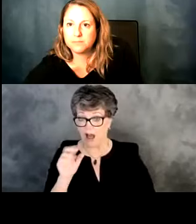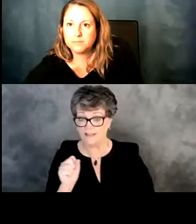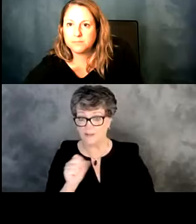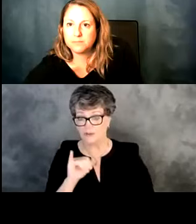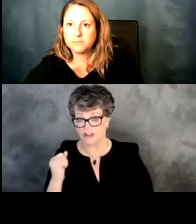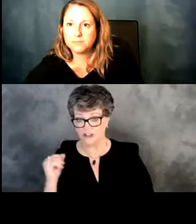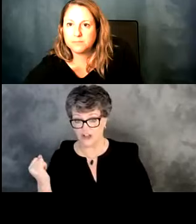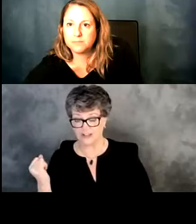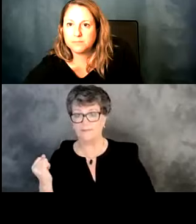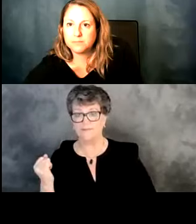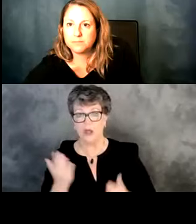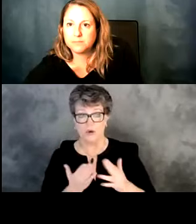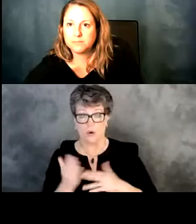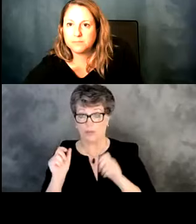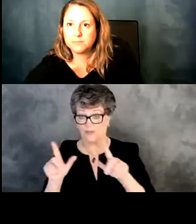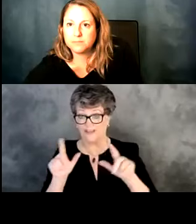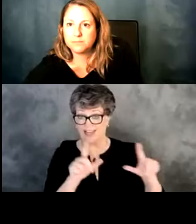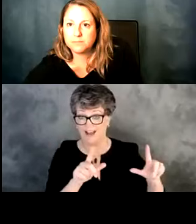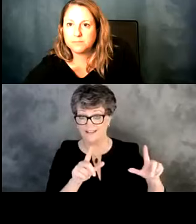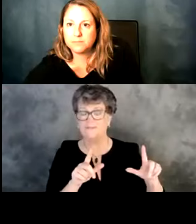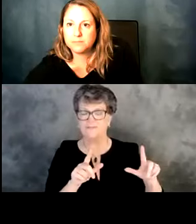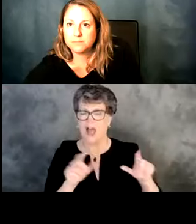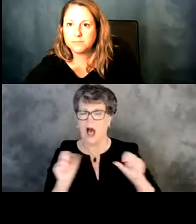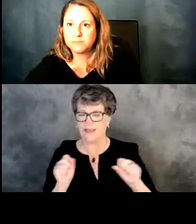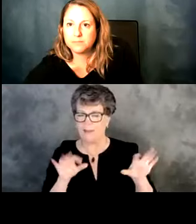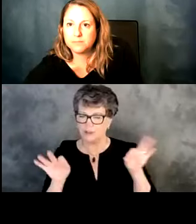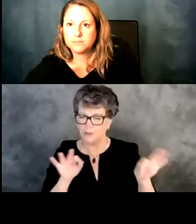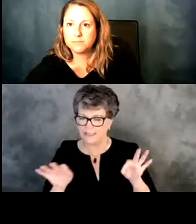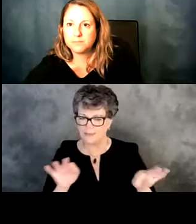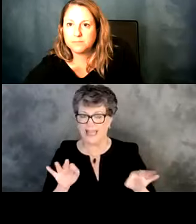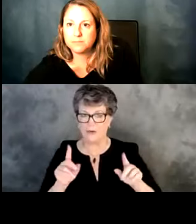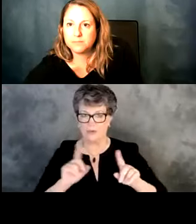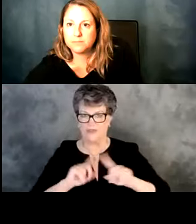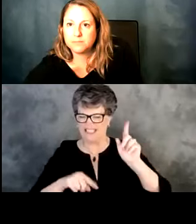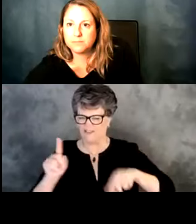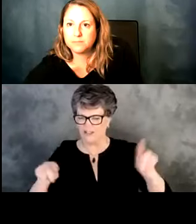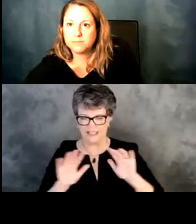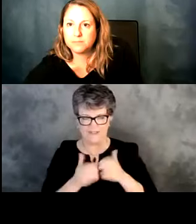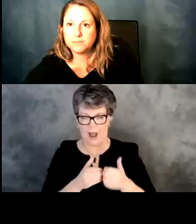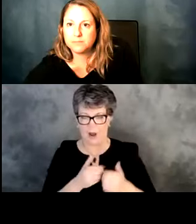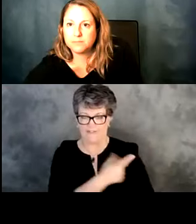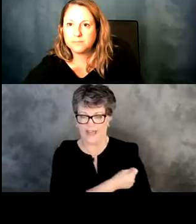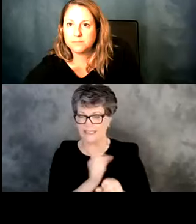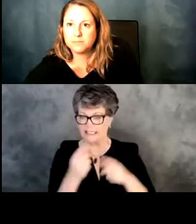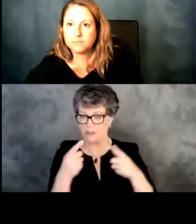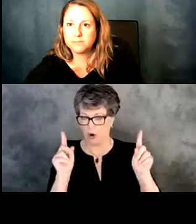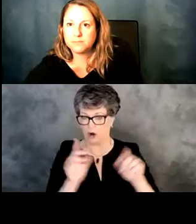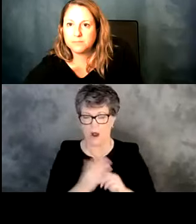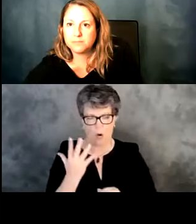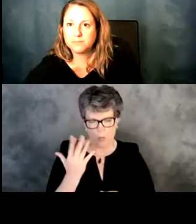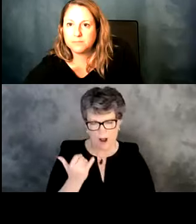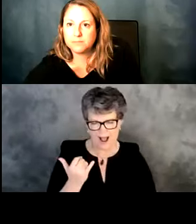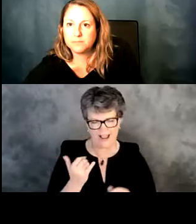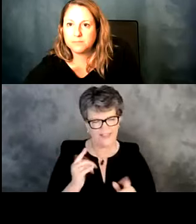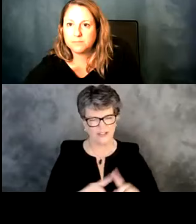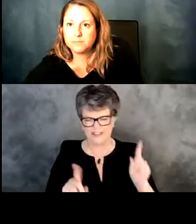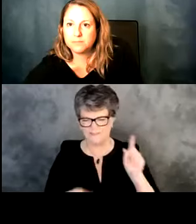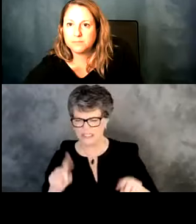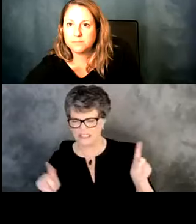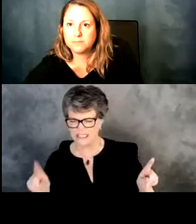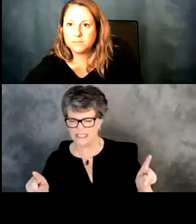as we go through the slides, I'll kind of be able to explain with the differences in how the vaccines work, why there are differences